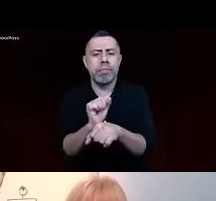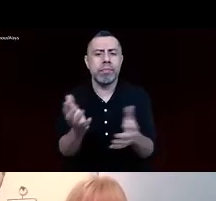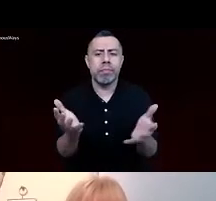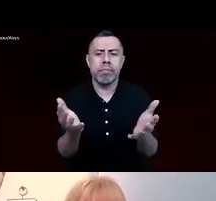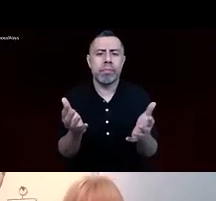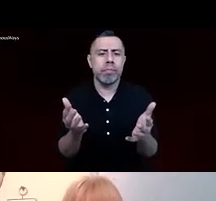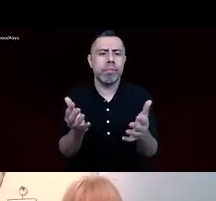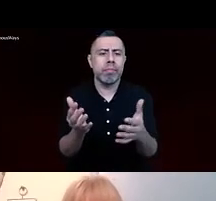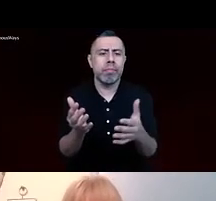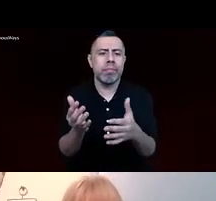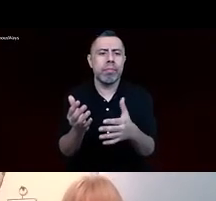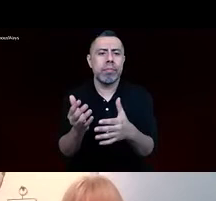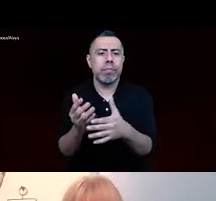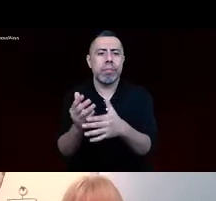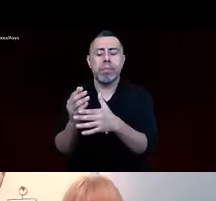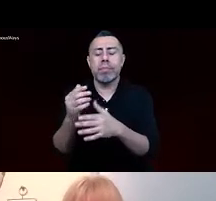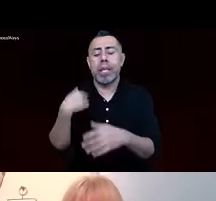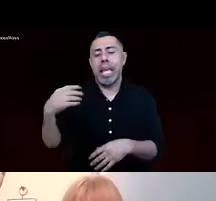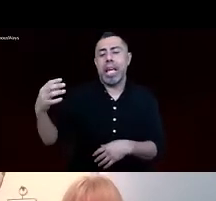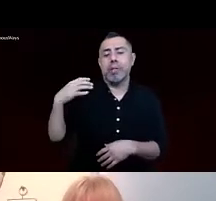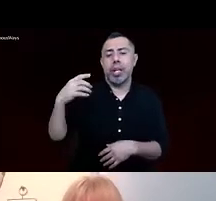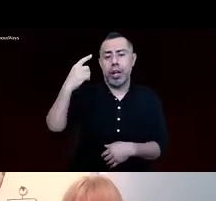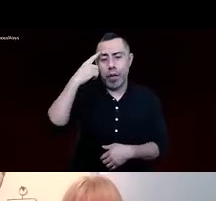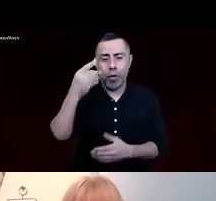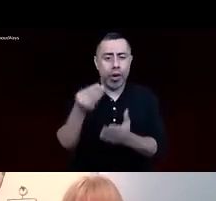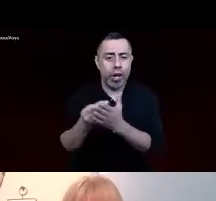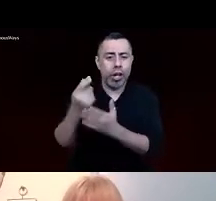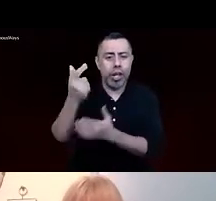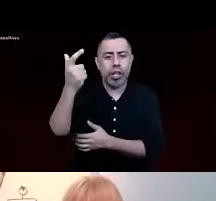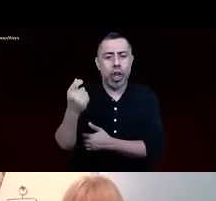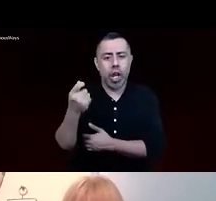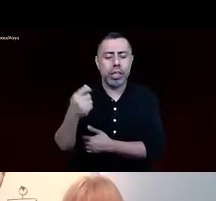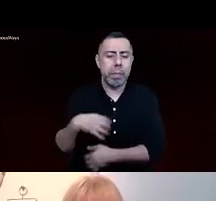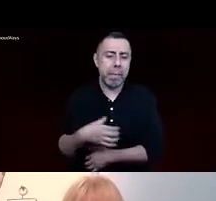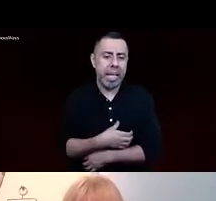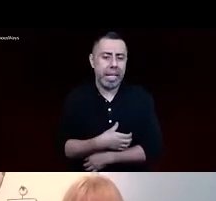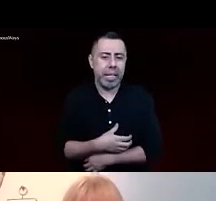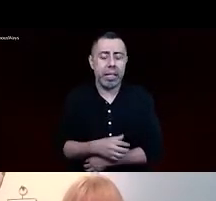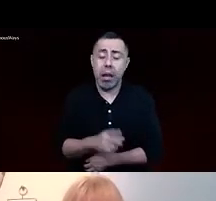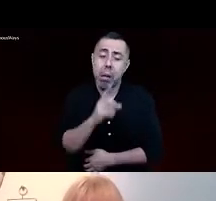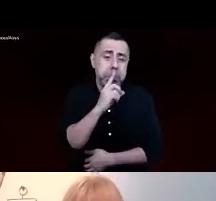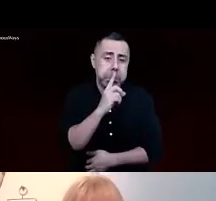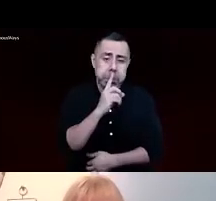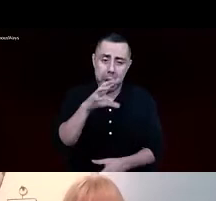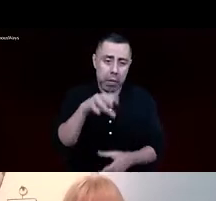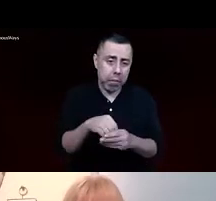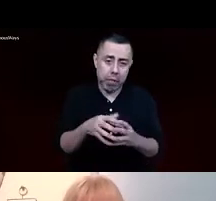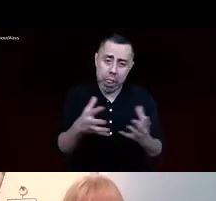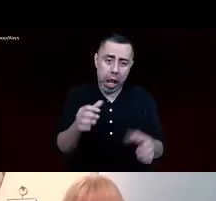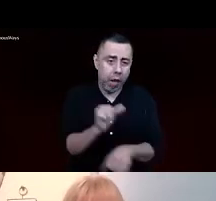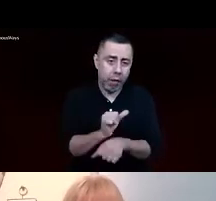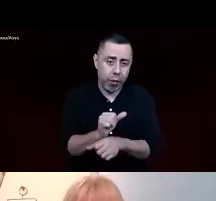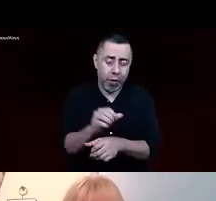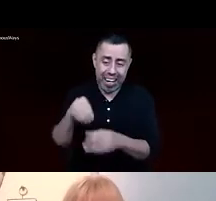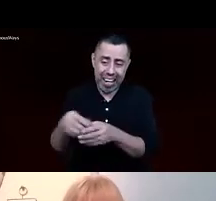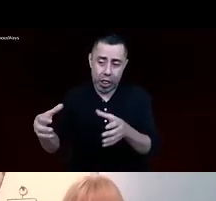chairing a scholarship committee, which doesn't involve a lot of work with the group. It's